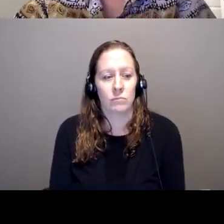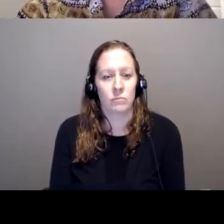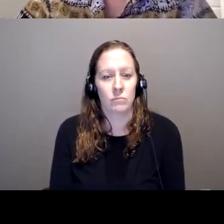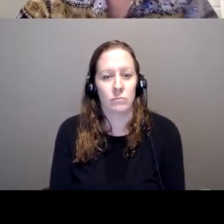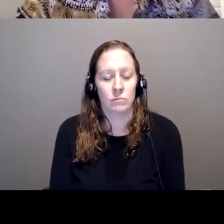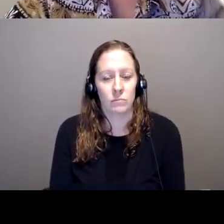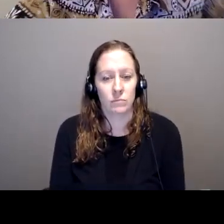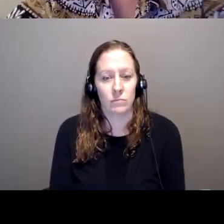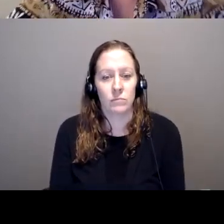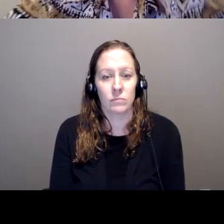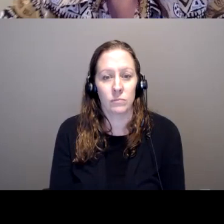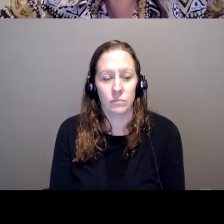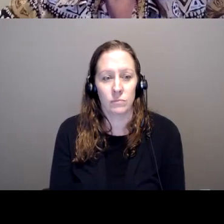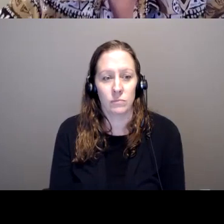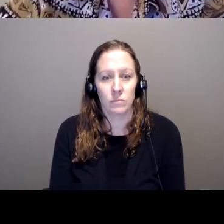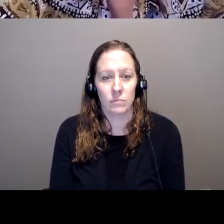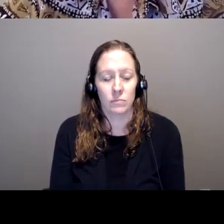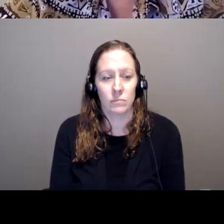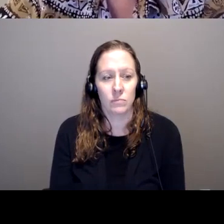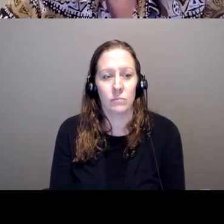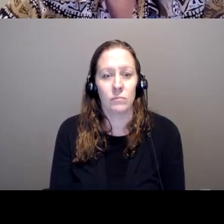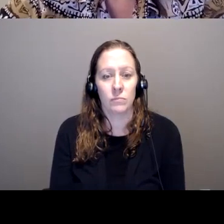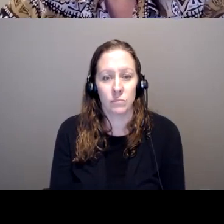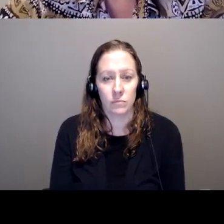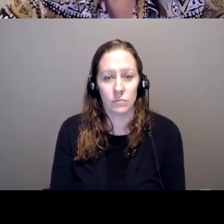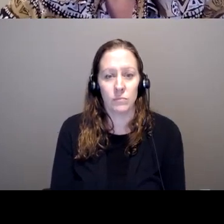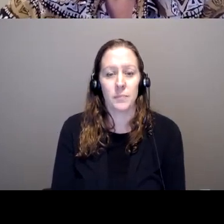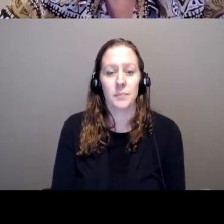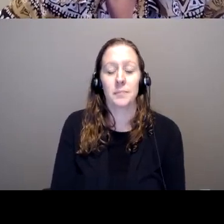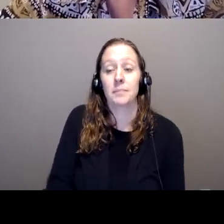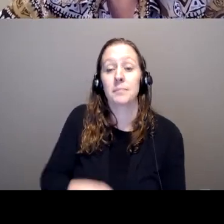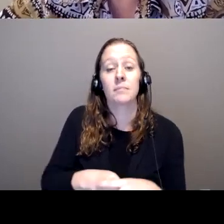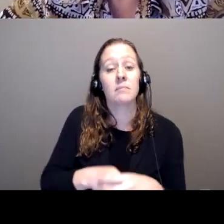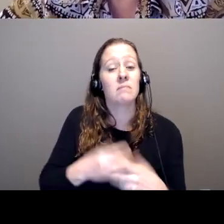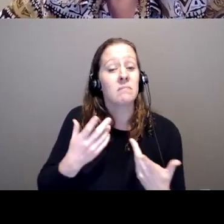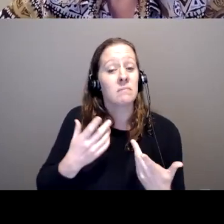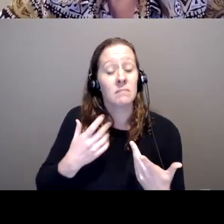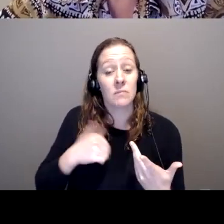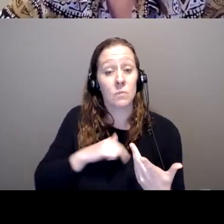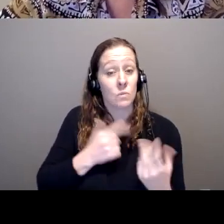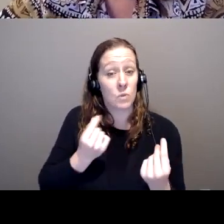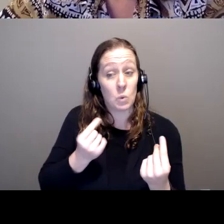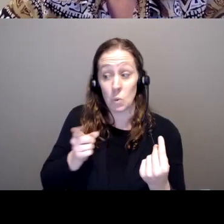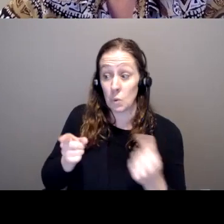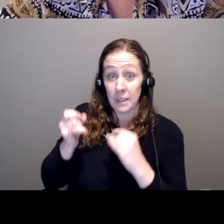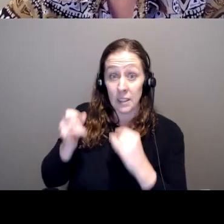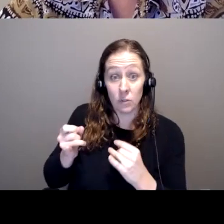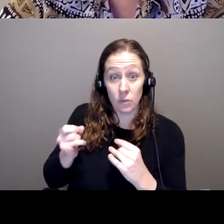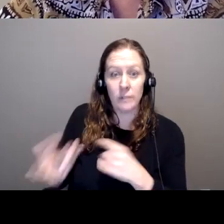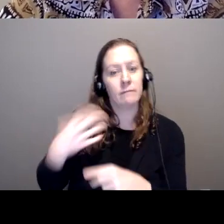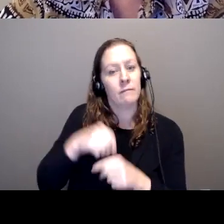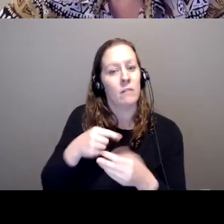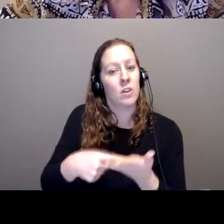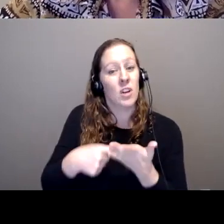that individuals are able to engage in conversations. So if they don't